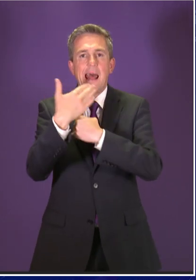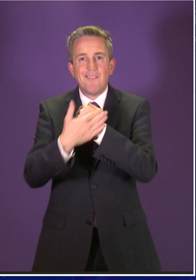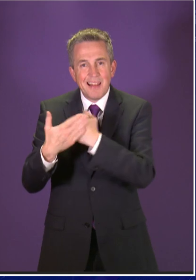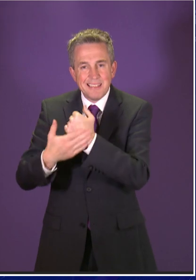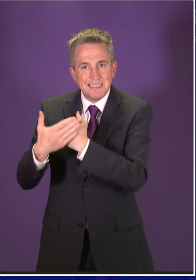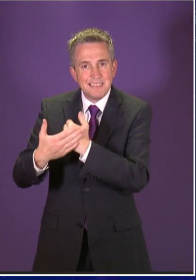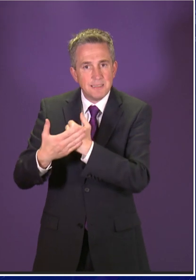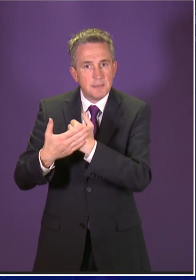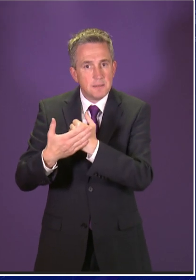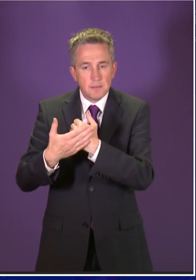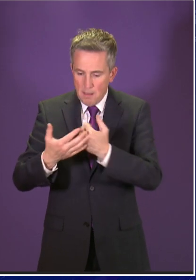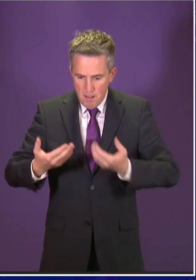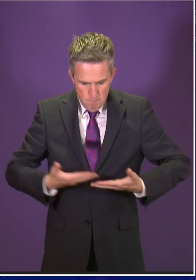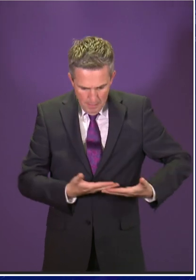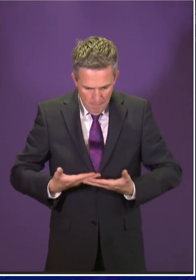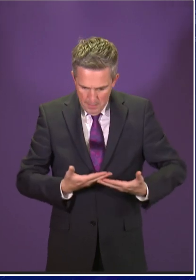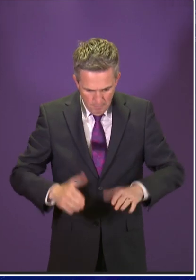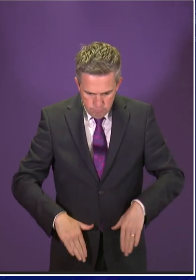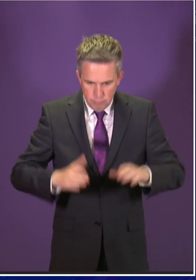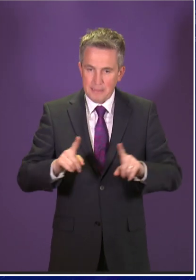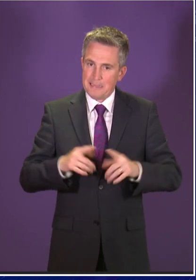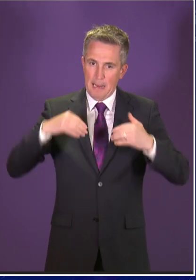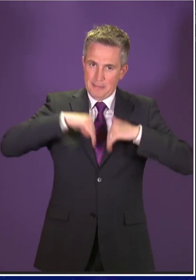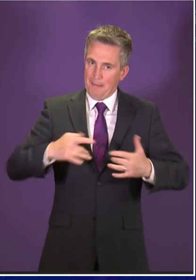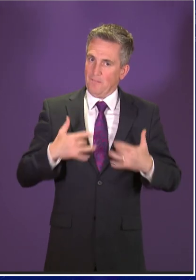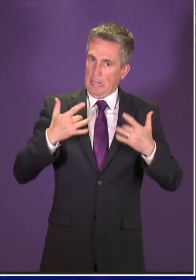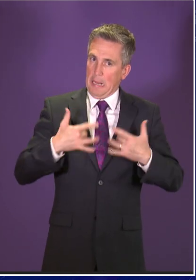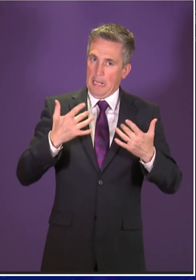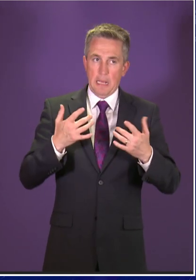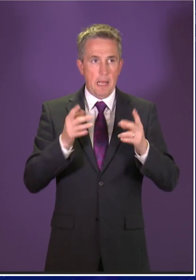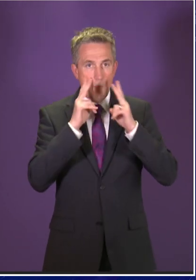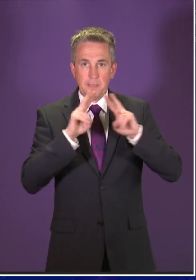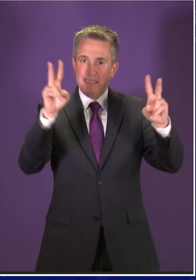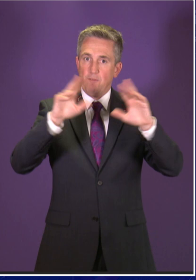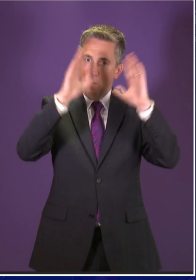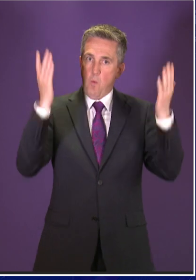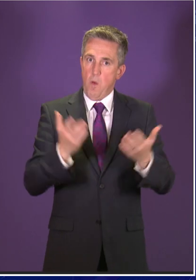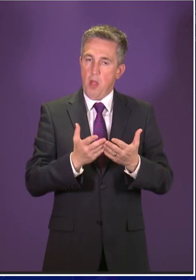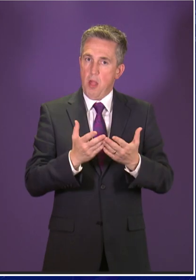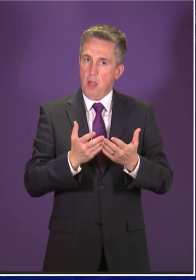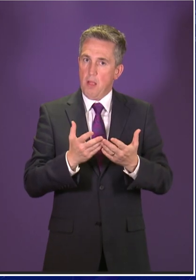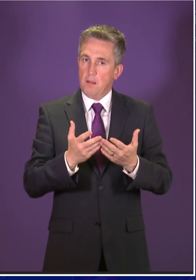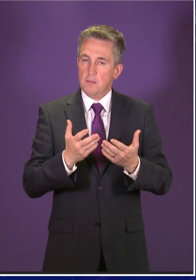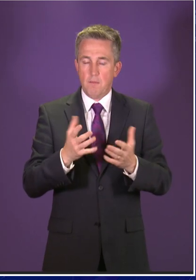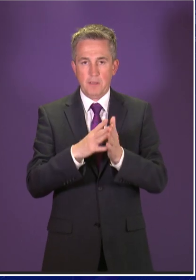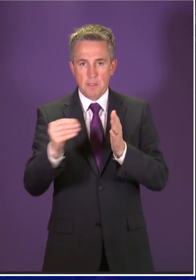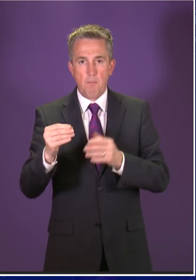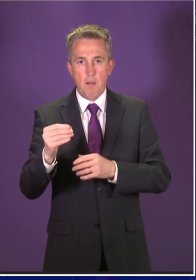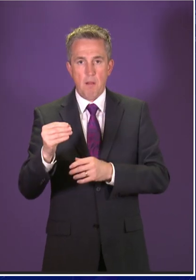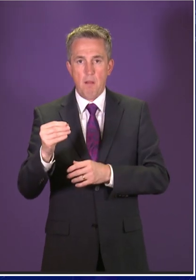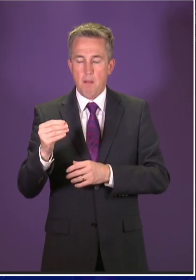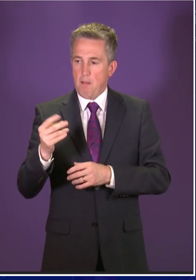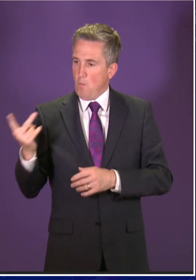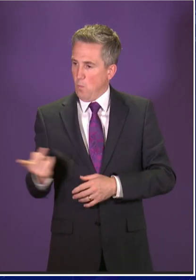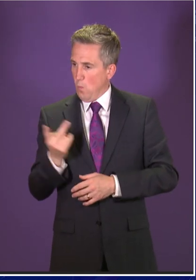are born with similar impulses and wishes to perceive the world and understand the human civilization, i.e., the